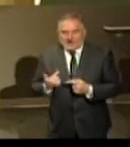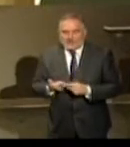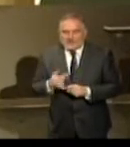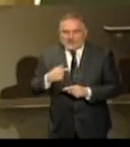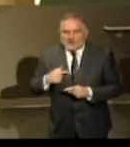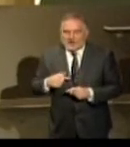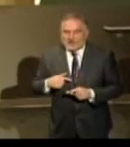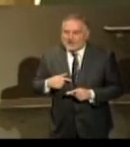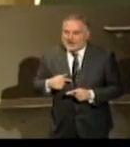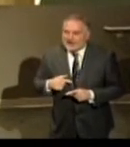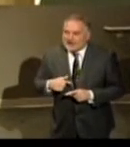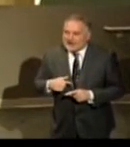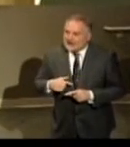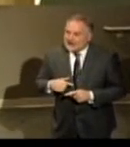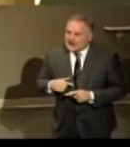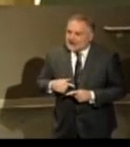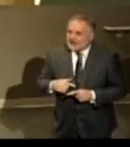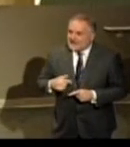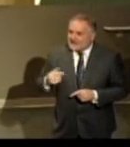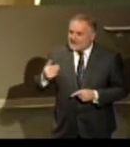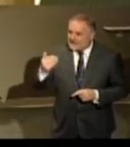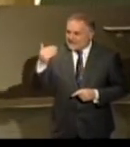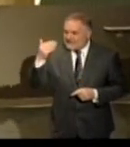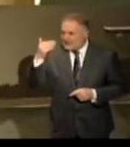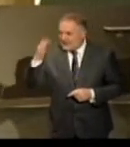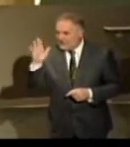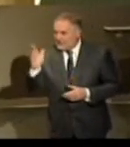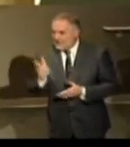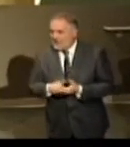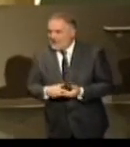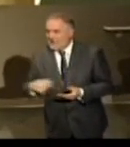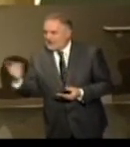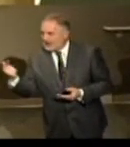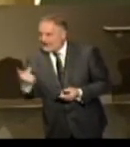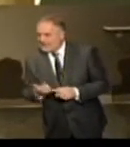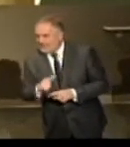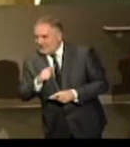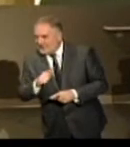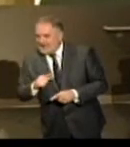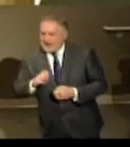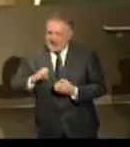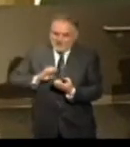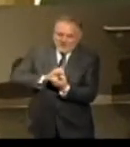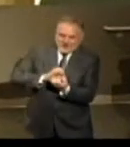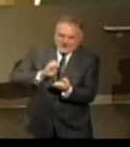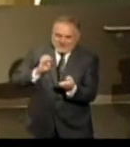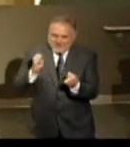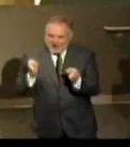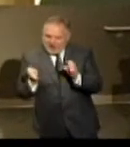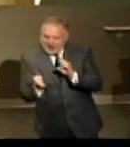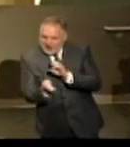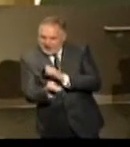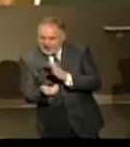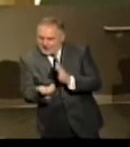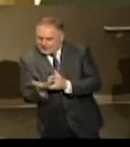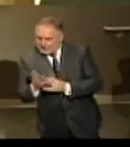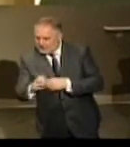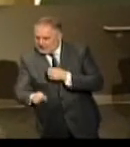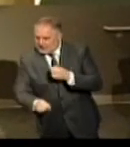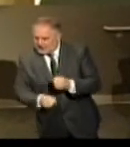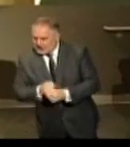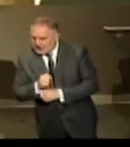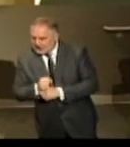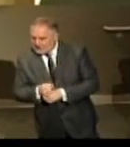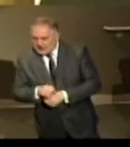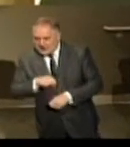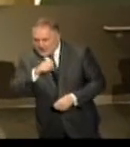patch of stuffing in somewhere that we don't know where it came from. And we evolved through the years. We came in to be a tadpole, then a frog,